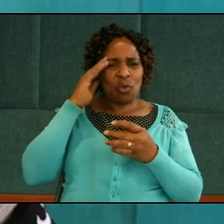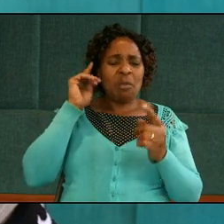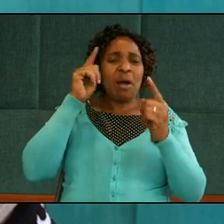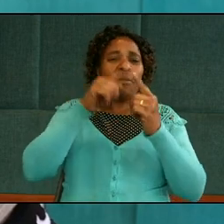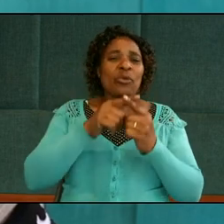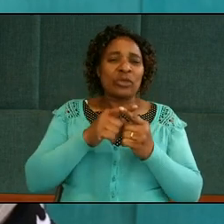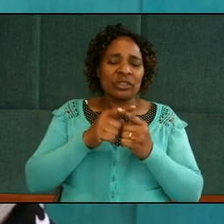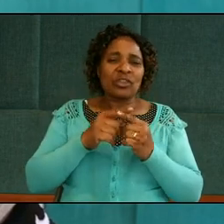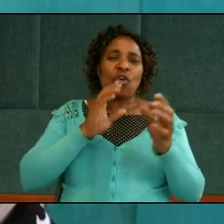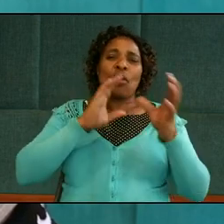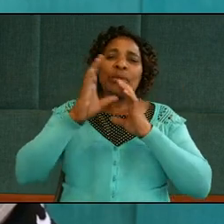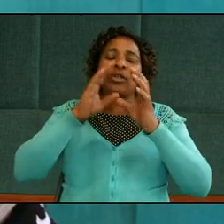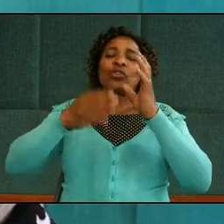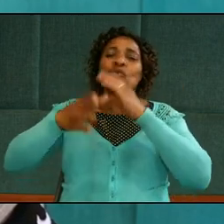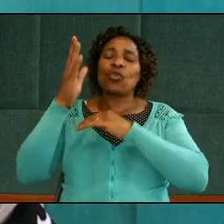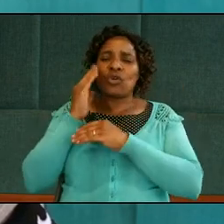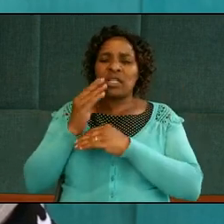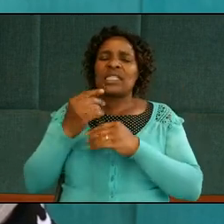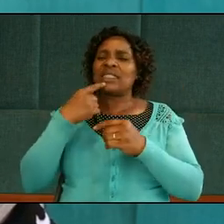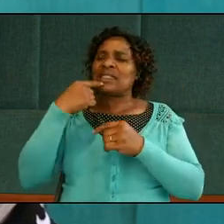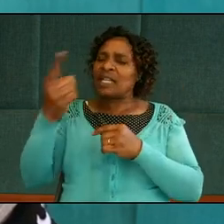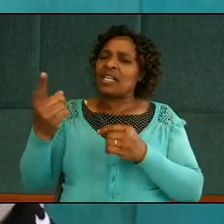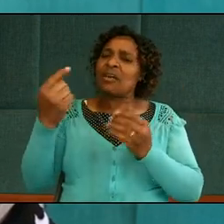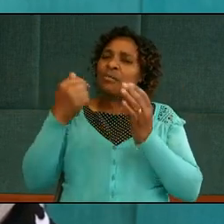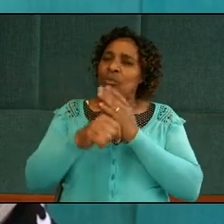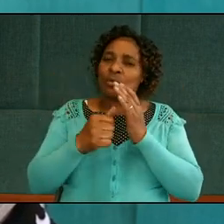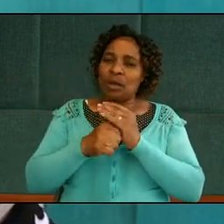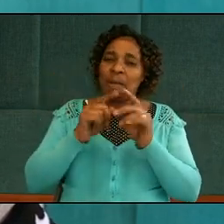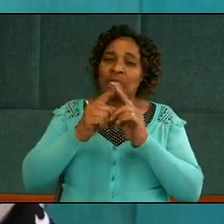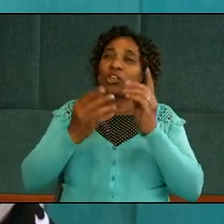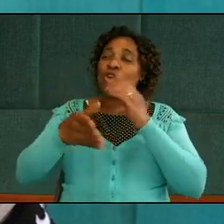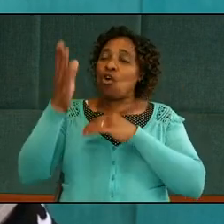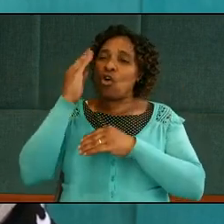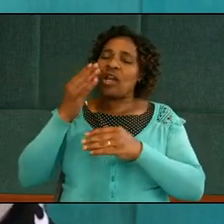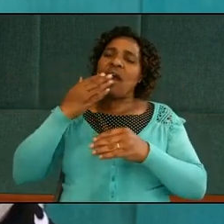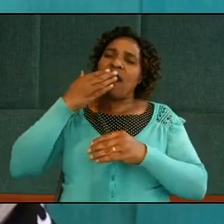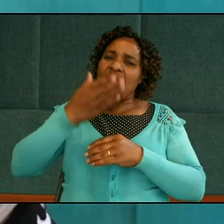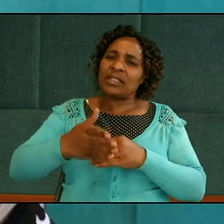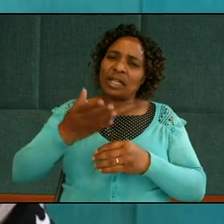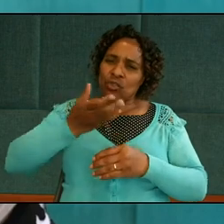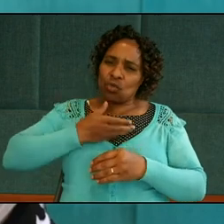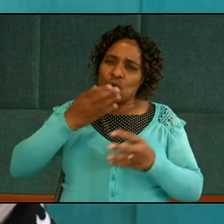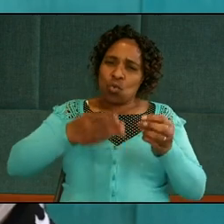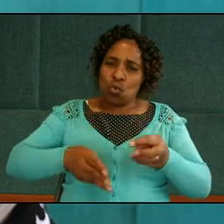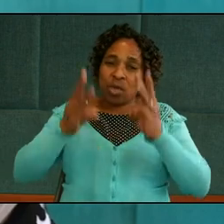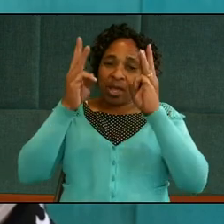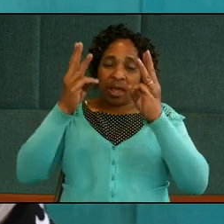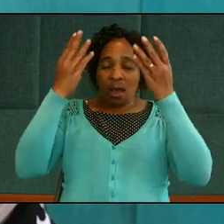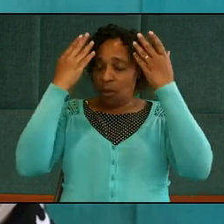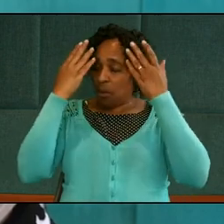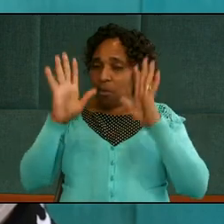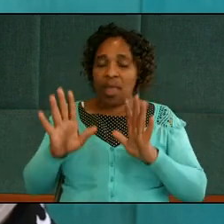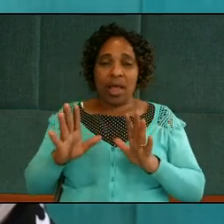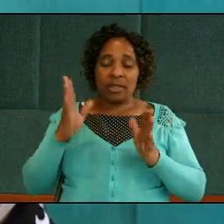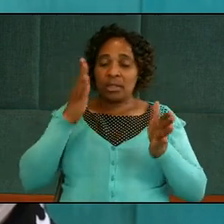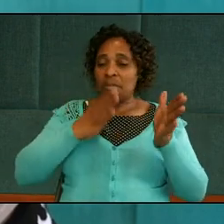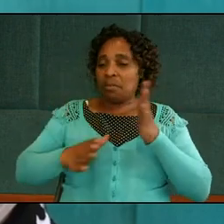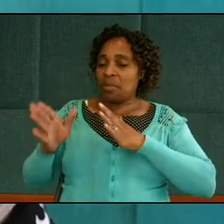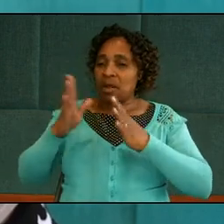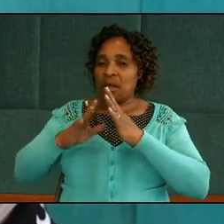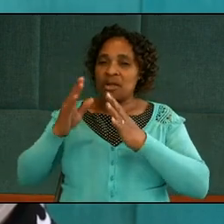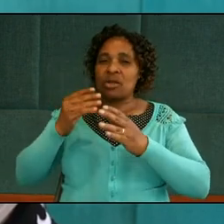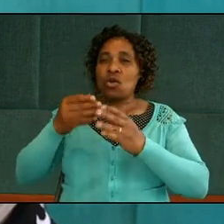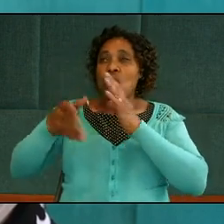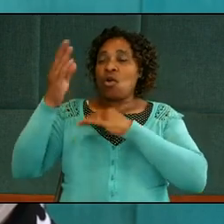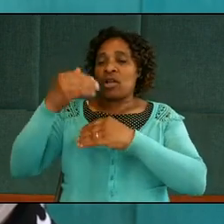had to communicate to God, tell him his problems, but God still answered them in his own way. Of course, we don't know the plans God has for us,